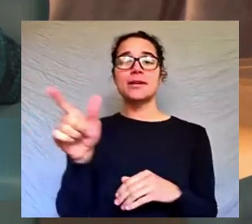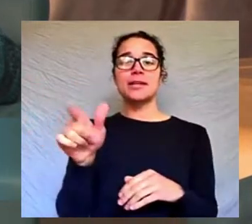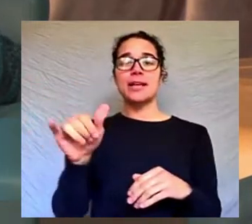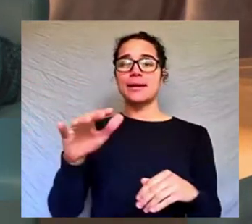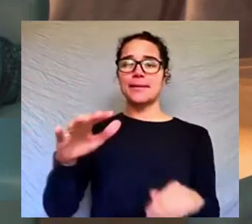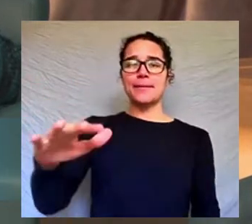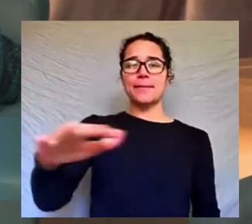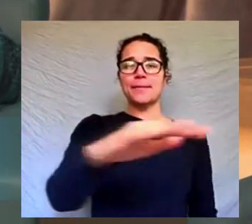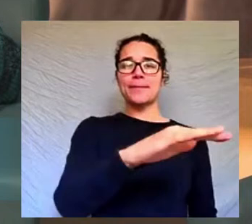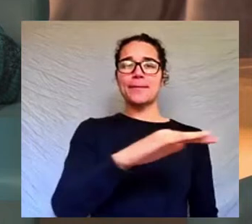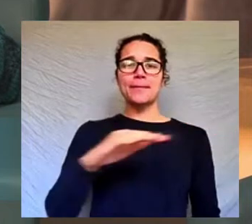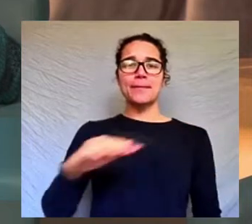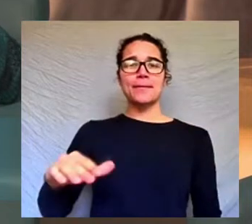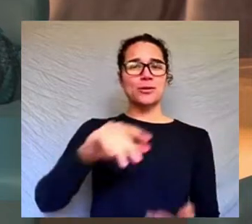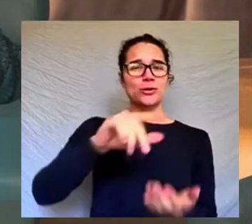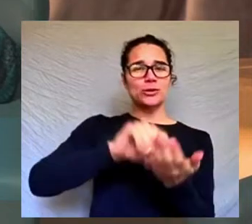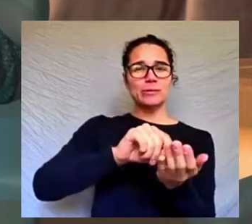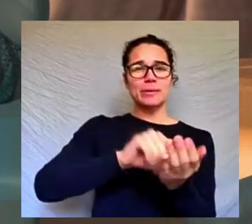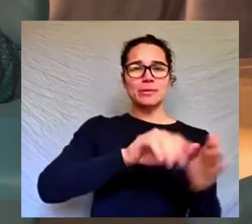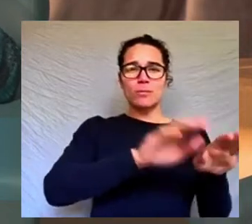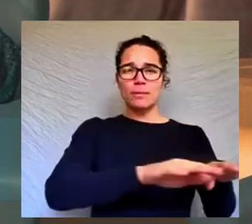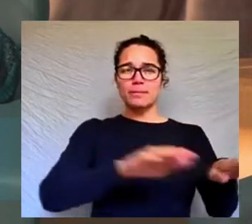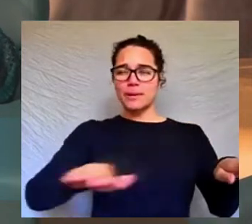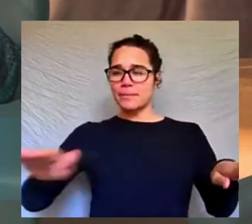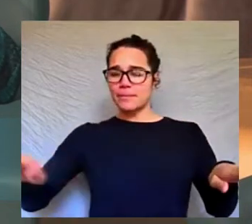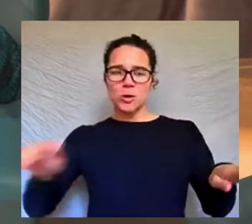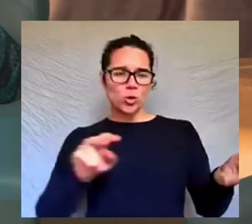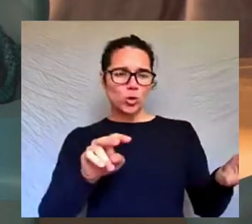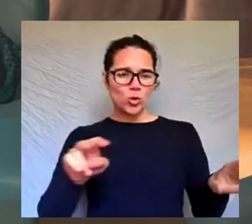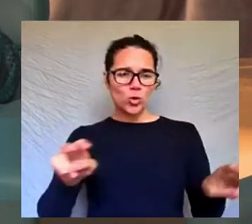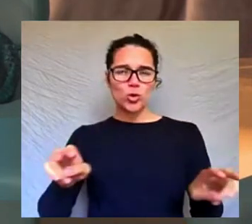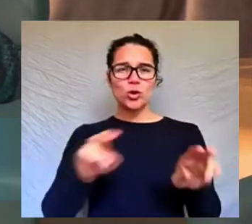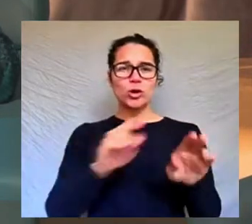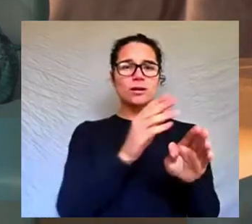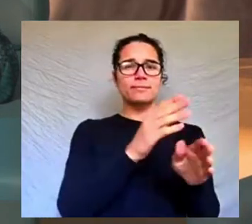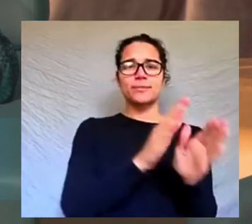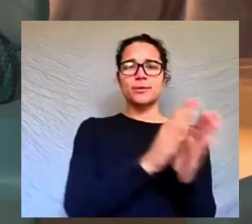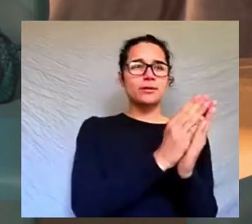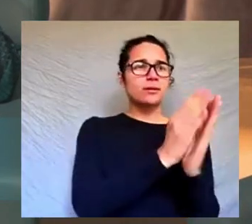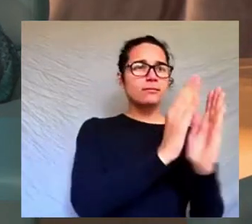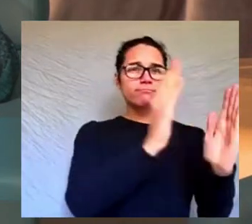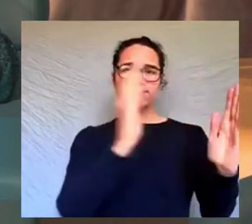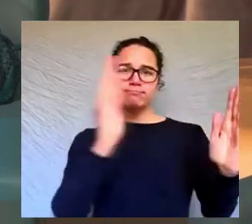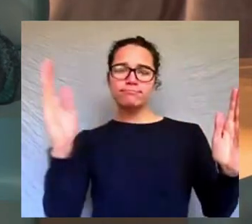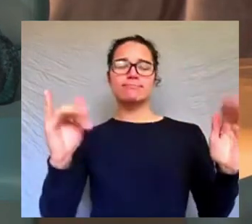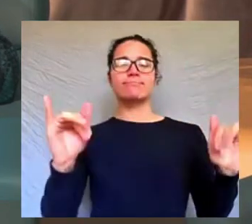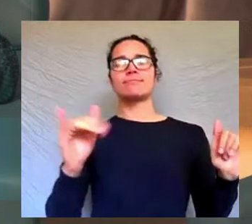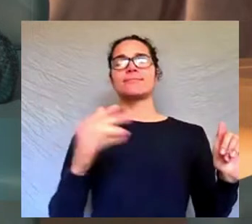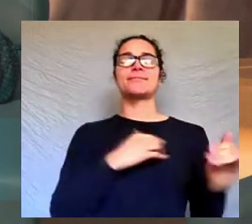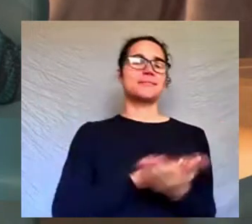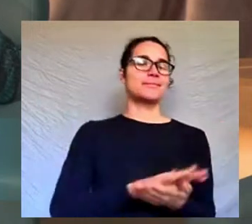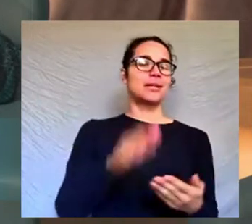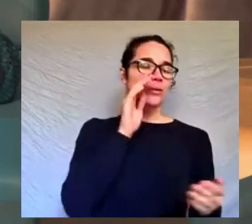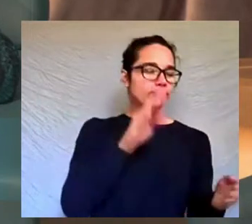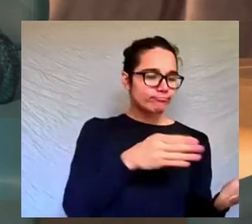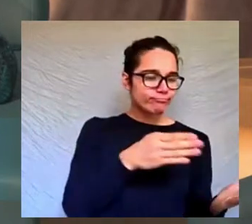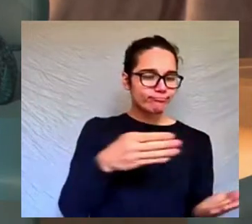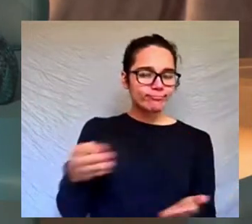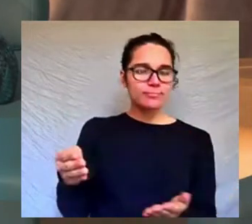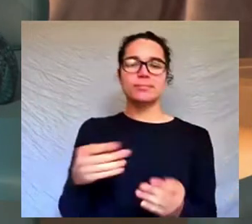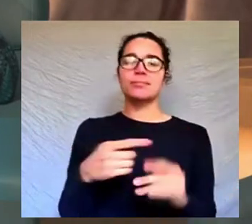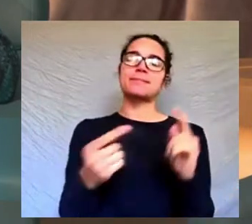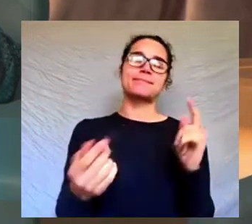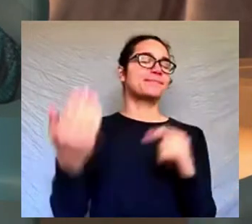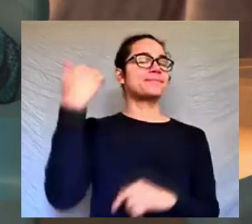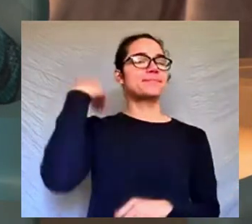all newspapers laid out. But I would daily go in there and just flip through them. But I read an article about a man from